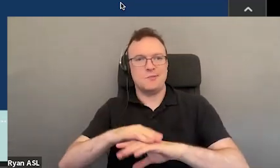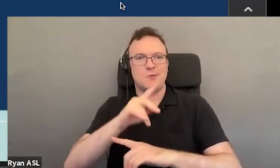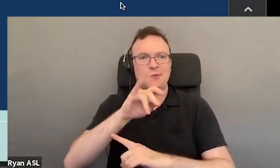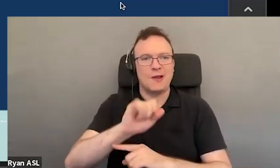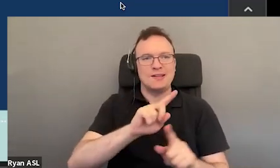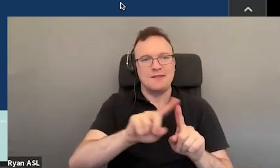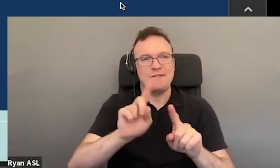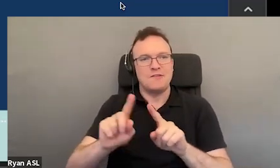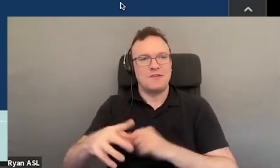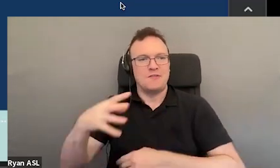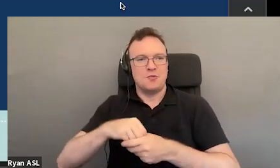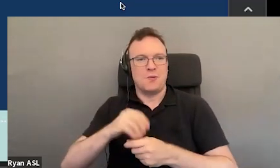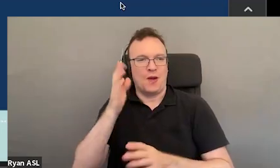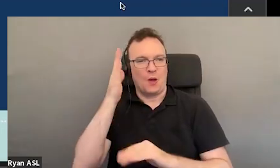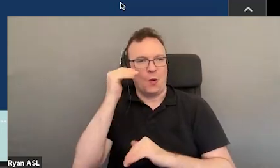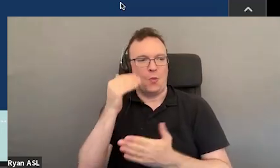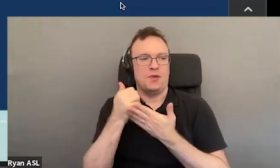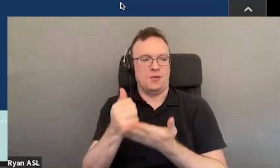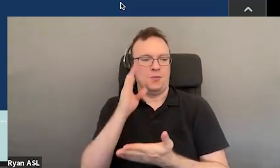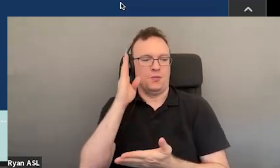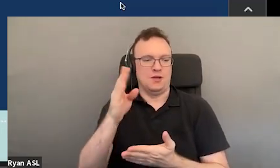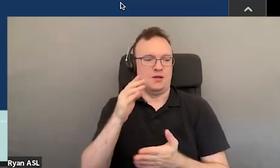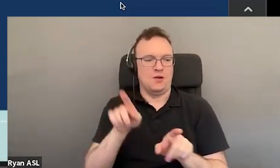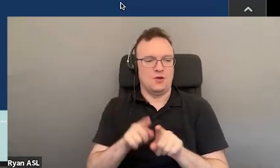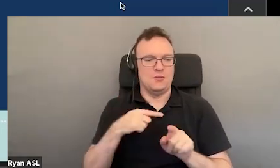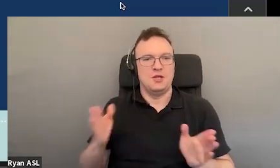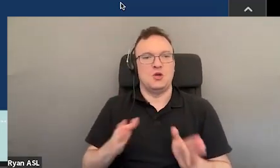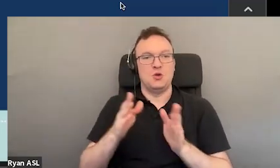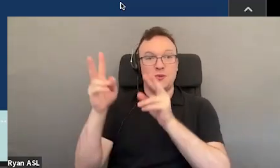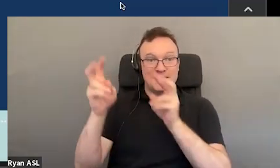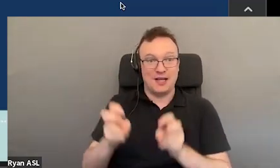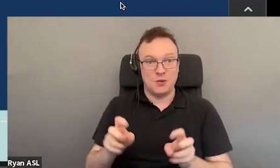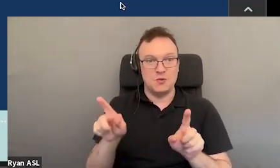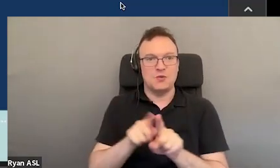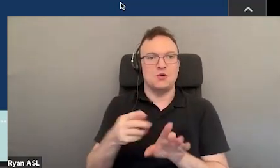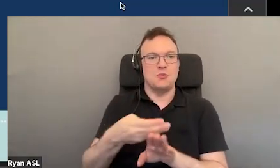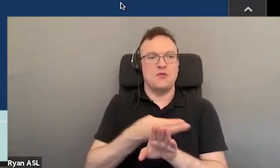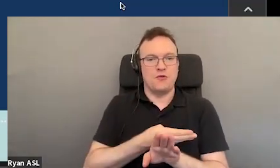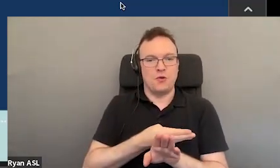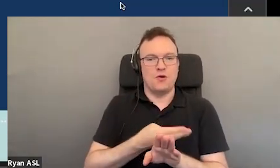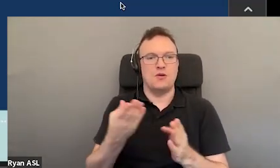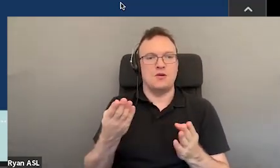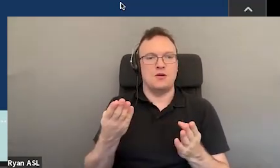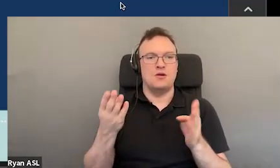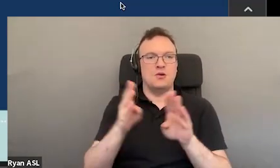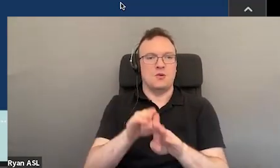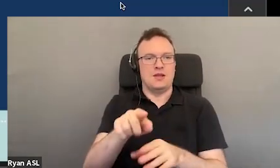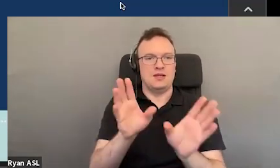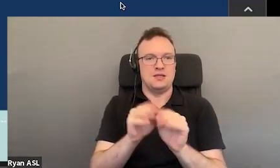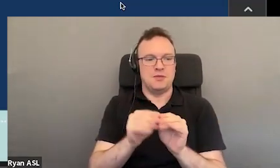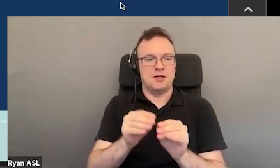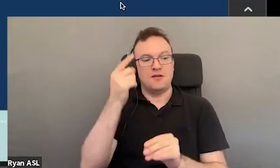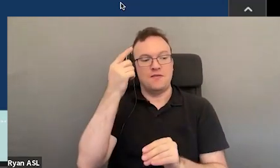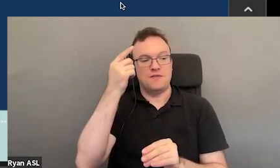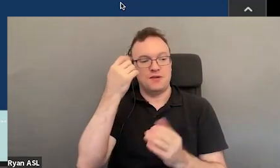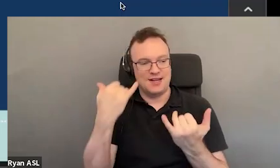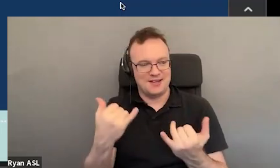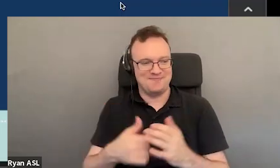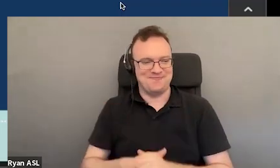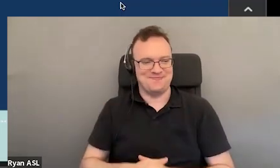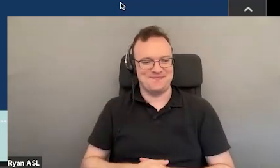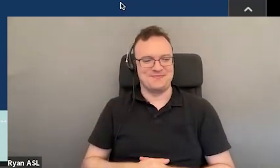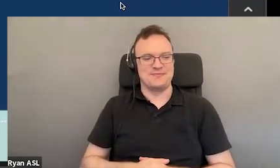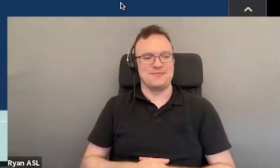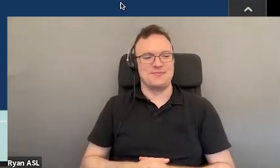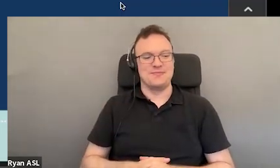So hopefully you will find those helpful, and I do encourage you to download those ahead of closing the session today.